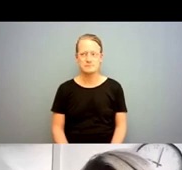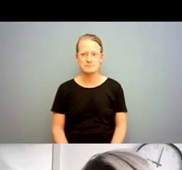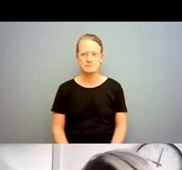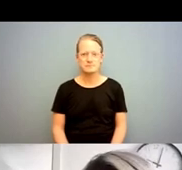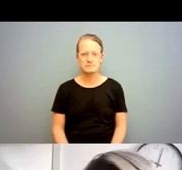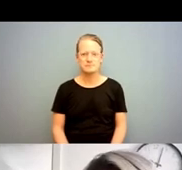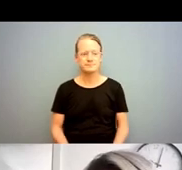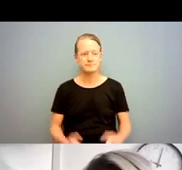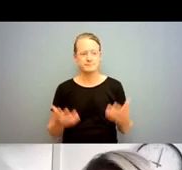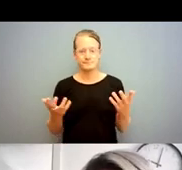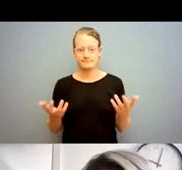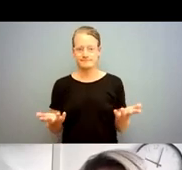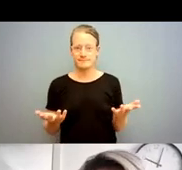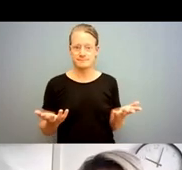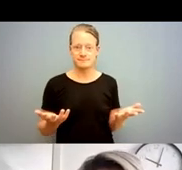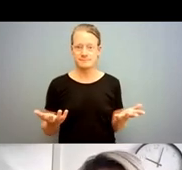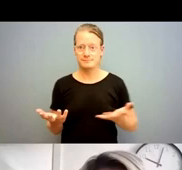to prepare, so.